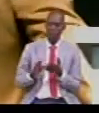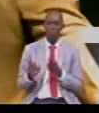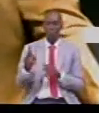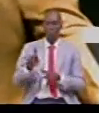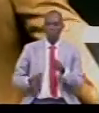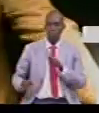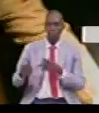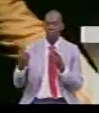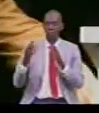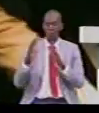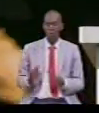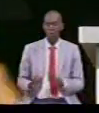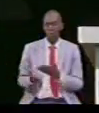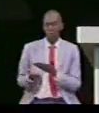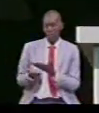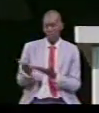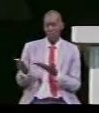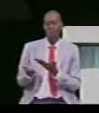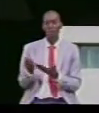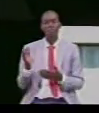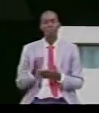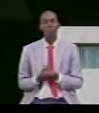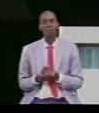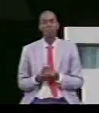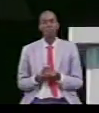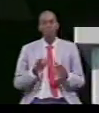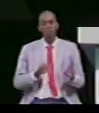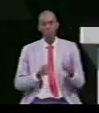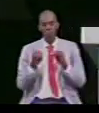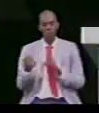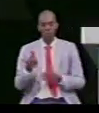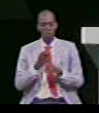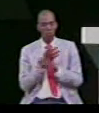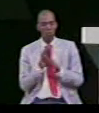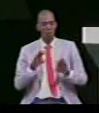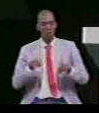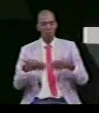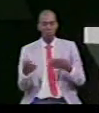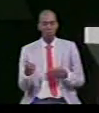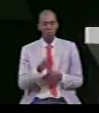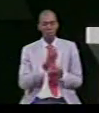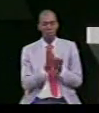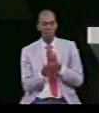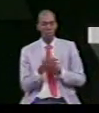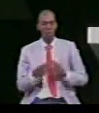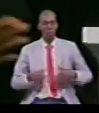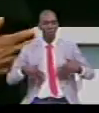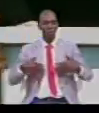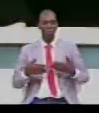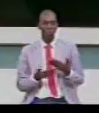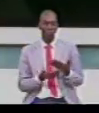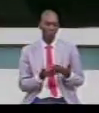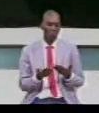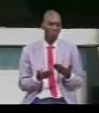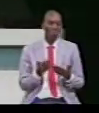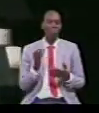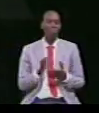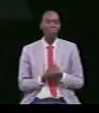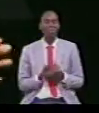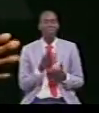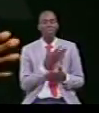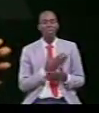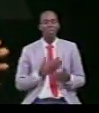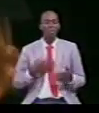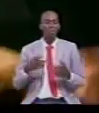easy. Setting them free and giving them a change of life, easy. And